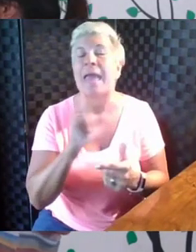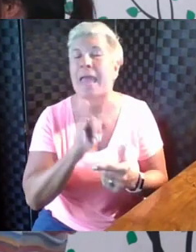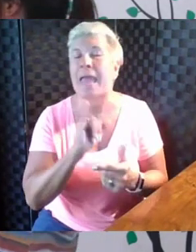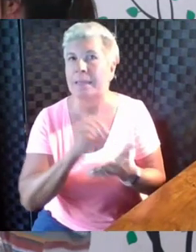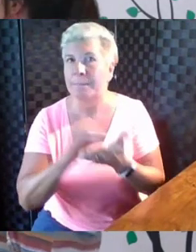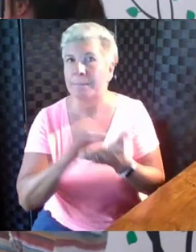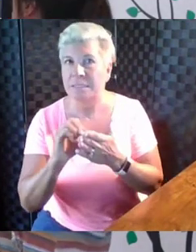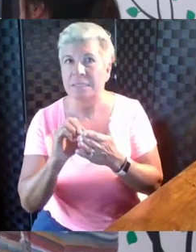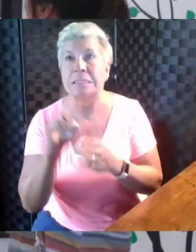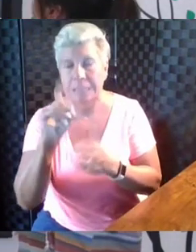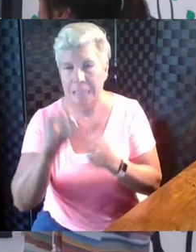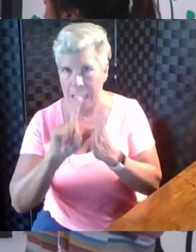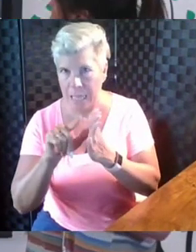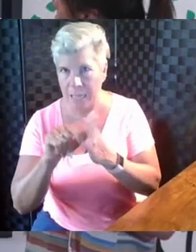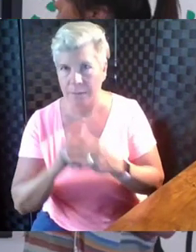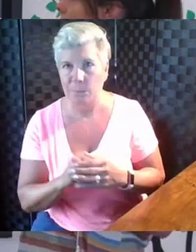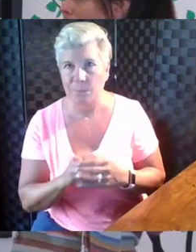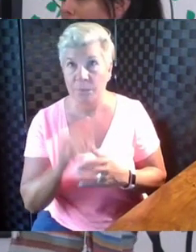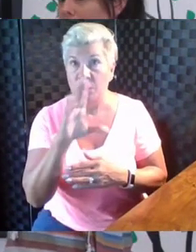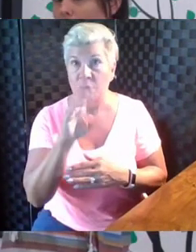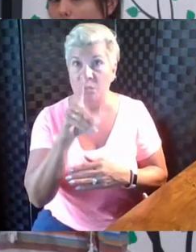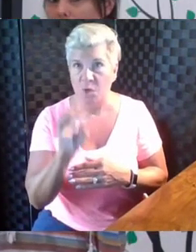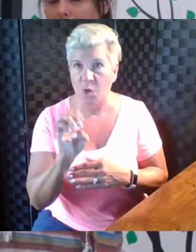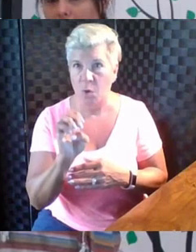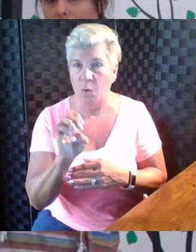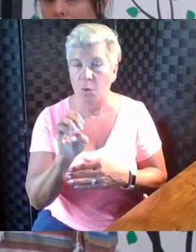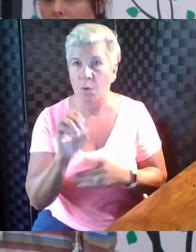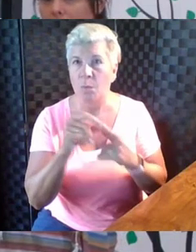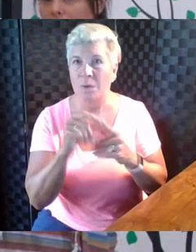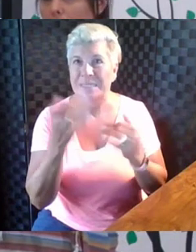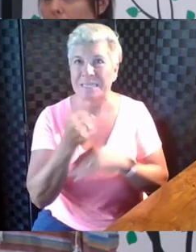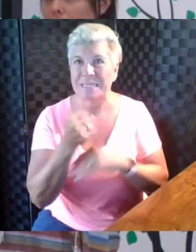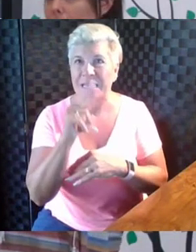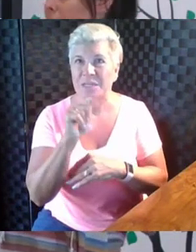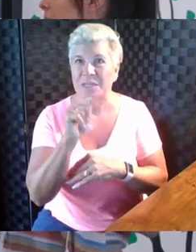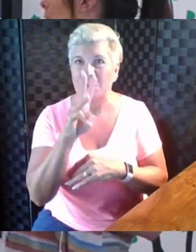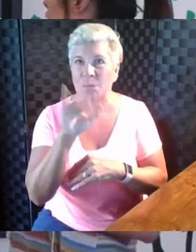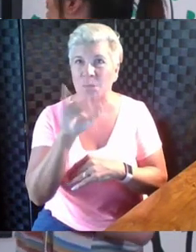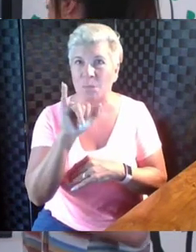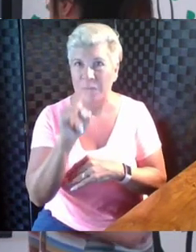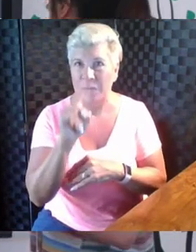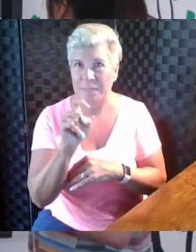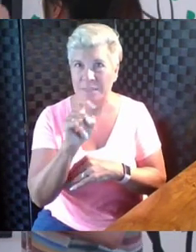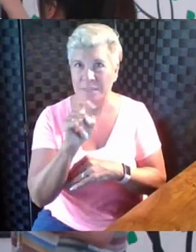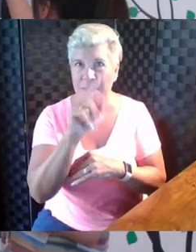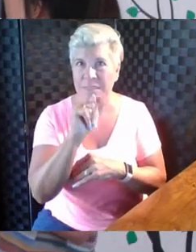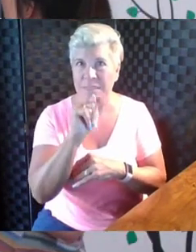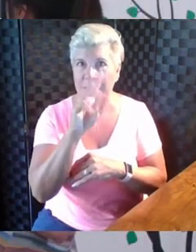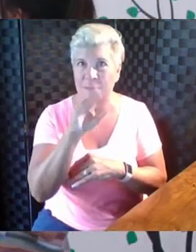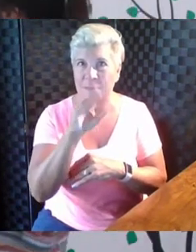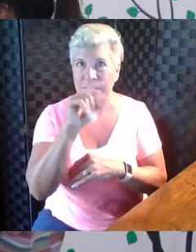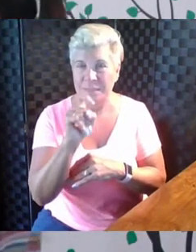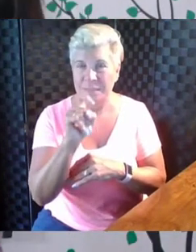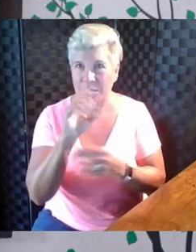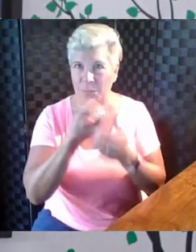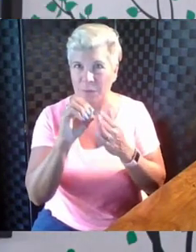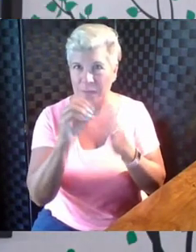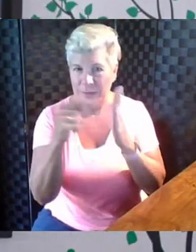a little bit later. And our code word today is Twix. So go ahead and write that down on your